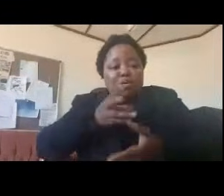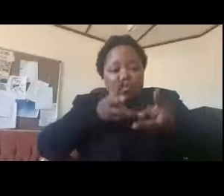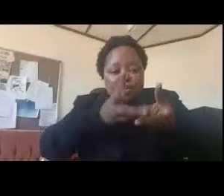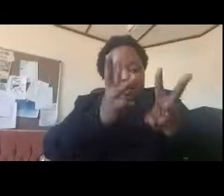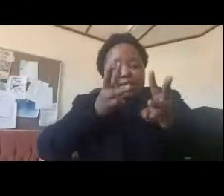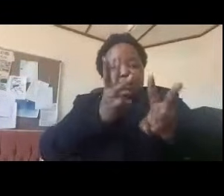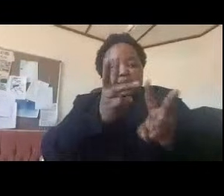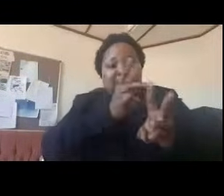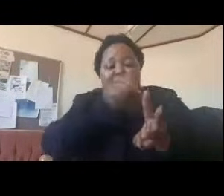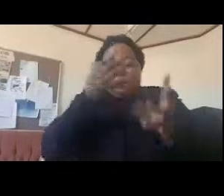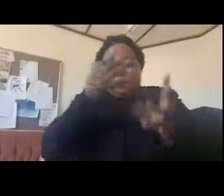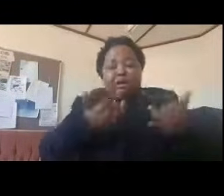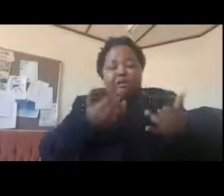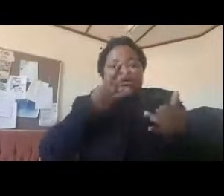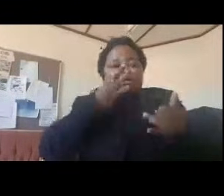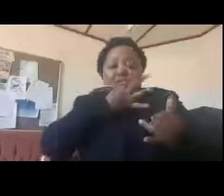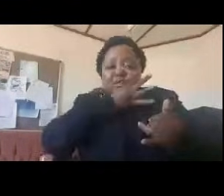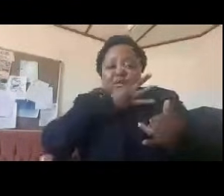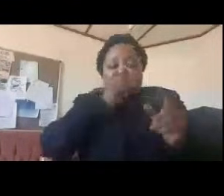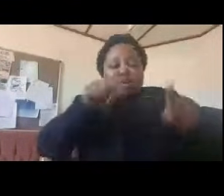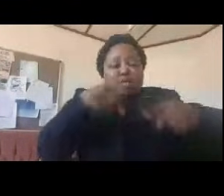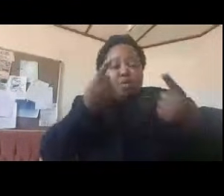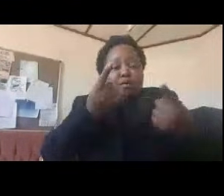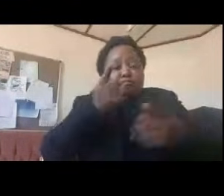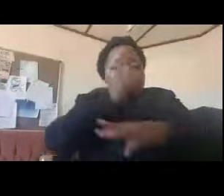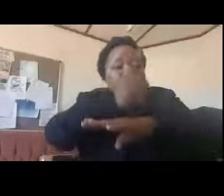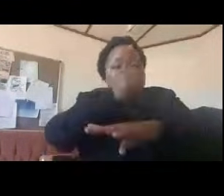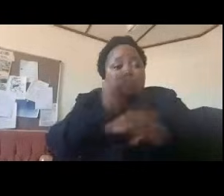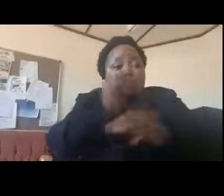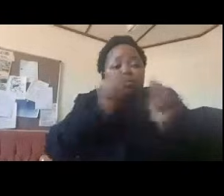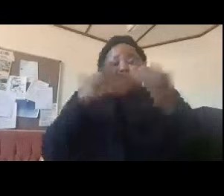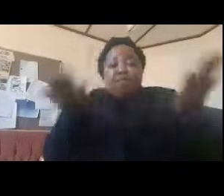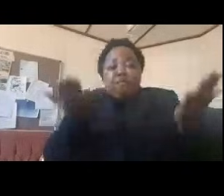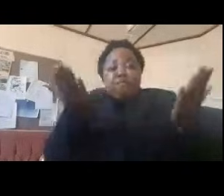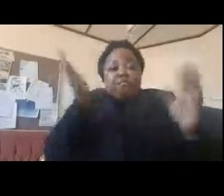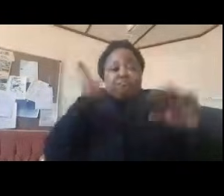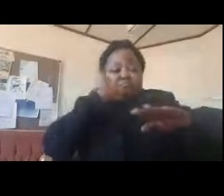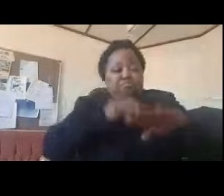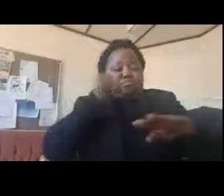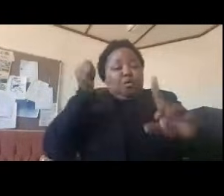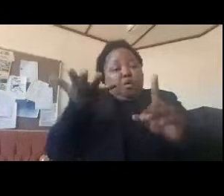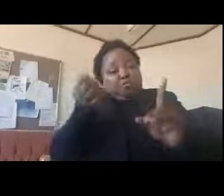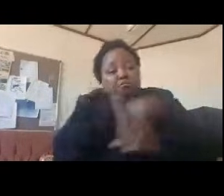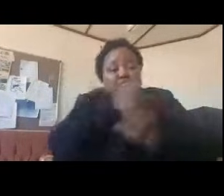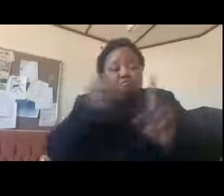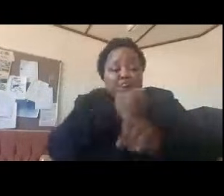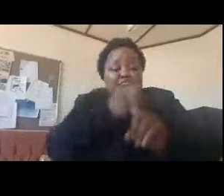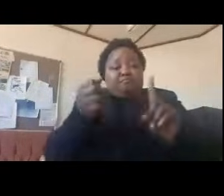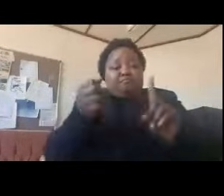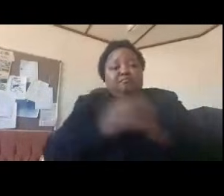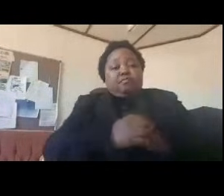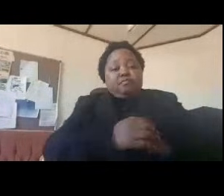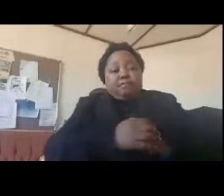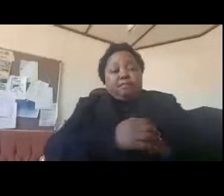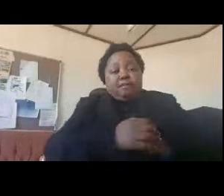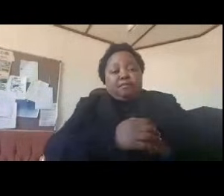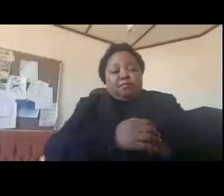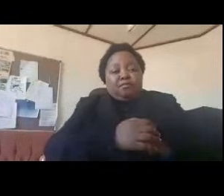without hitting them. Maybe the last one I'll say, can call it "Are You Okay"